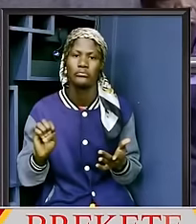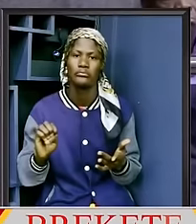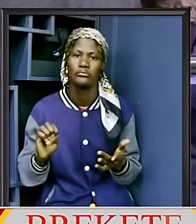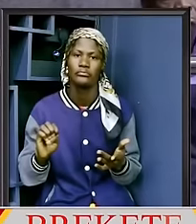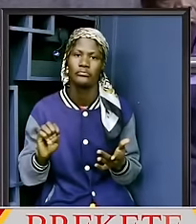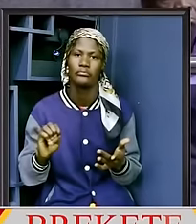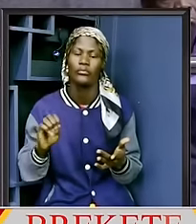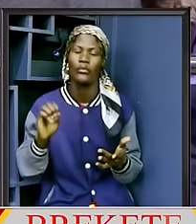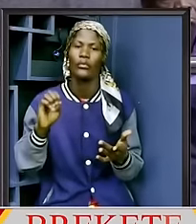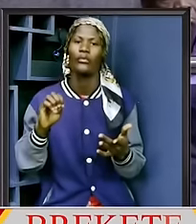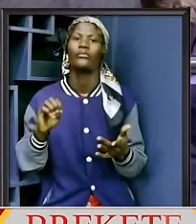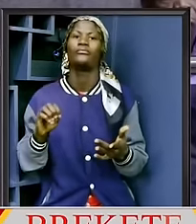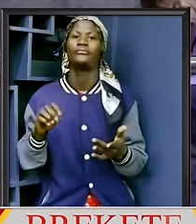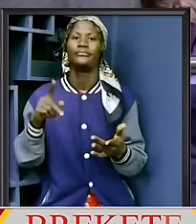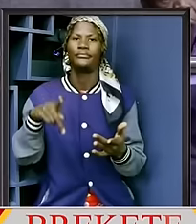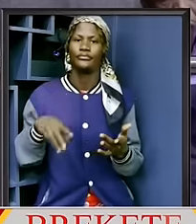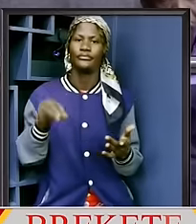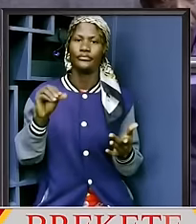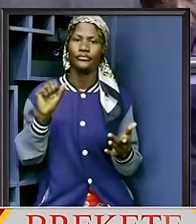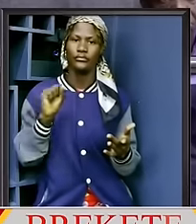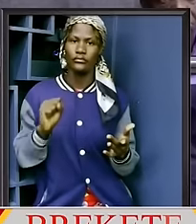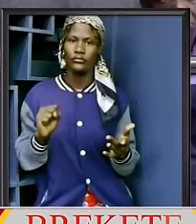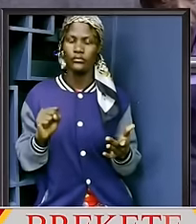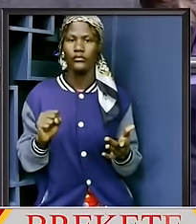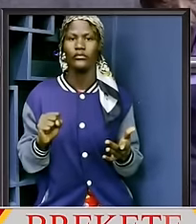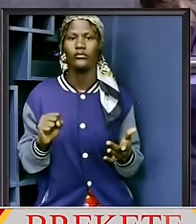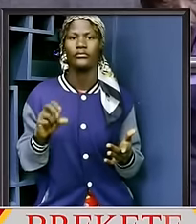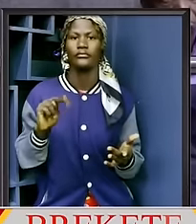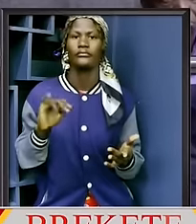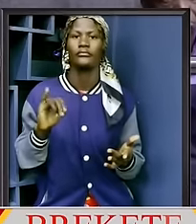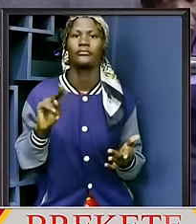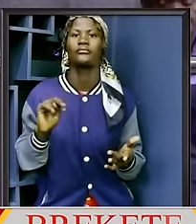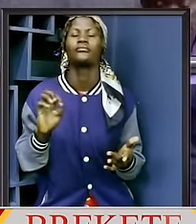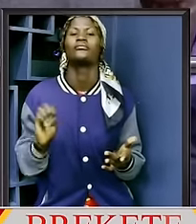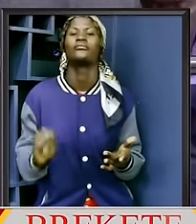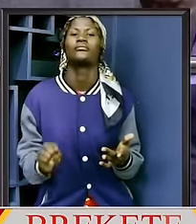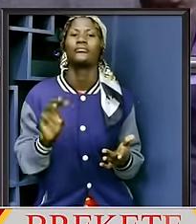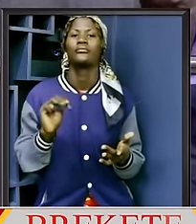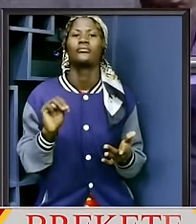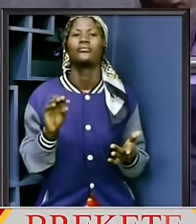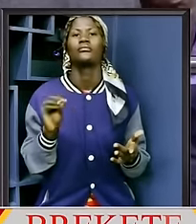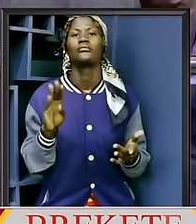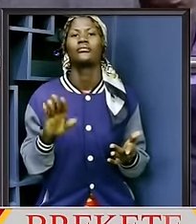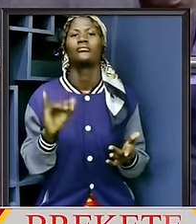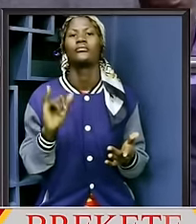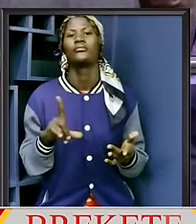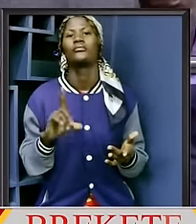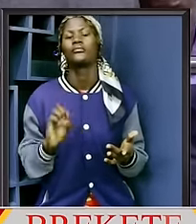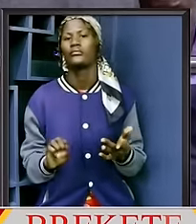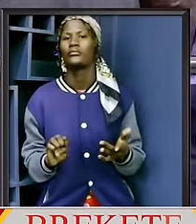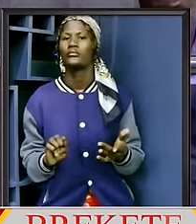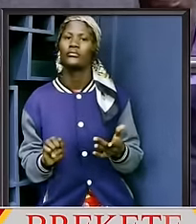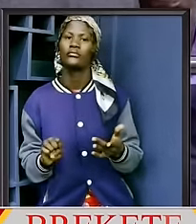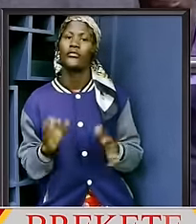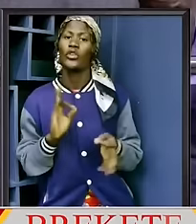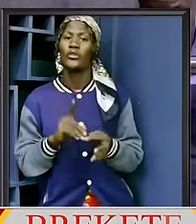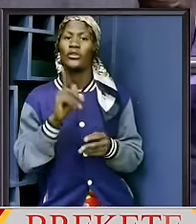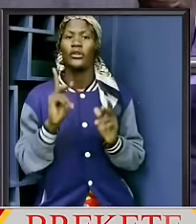Nine Mobile POS stuff. So it was easy for me to get the POS. I said if you people did not